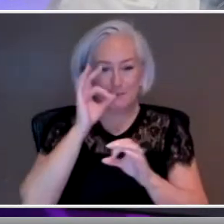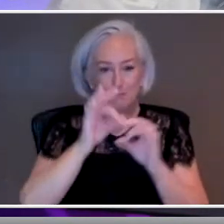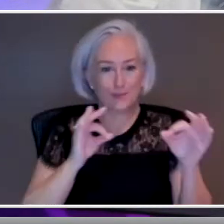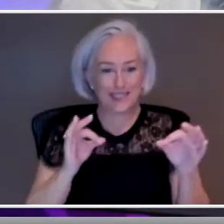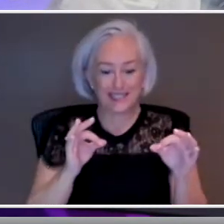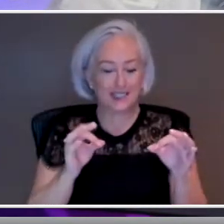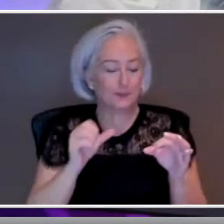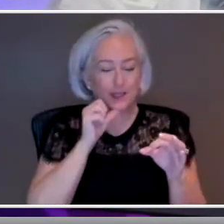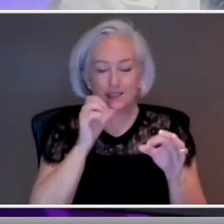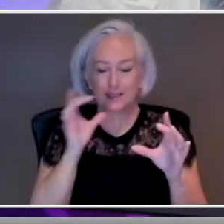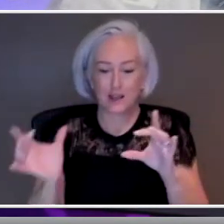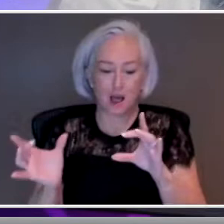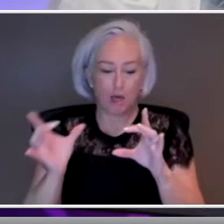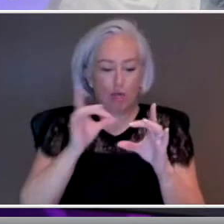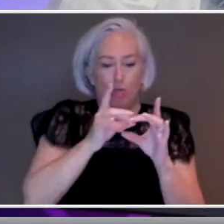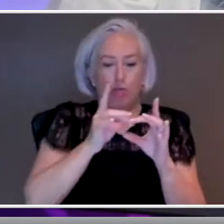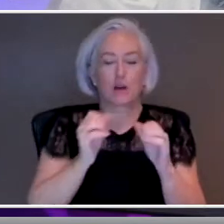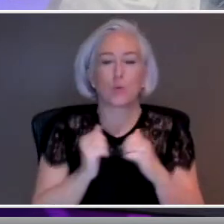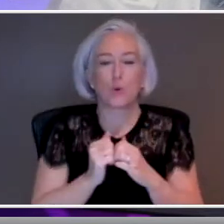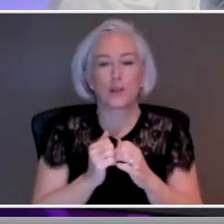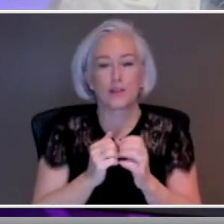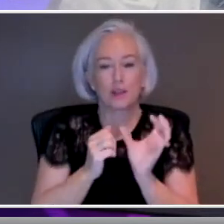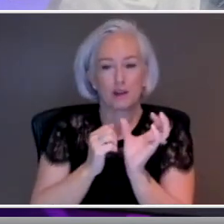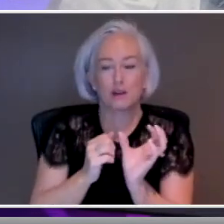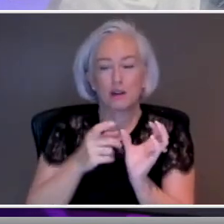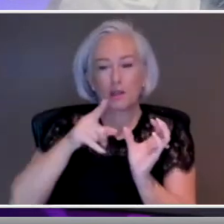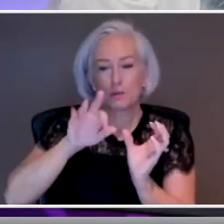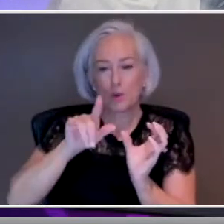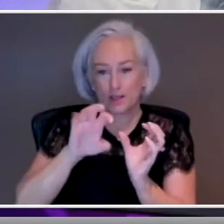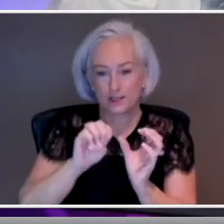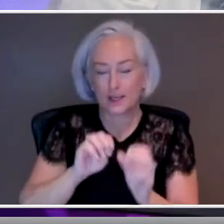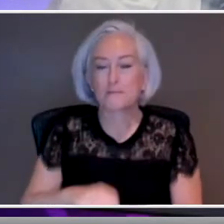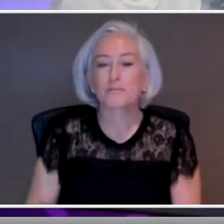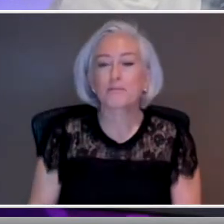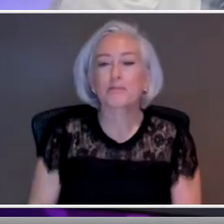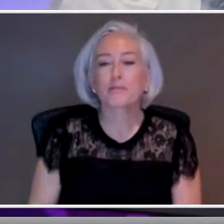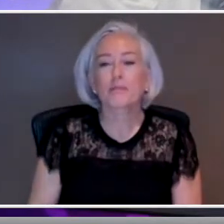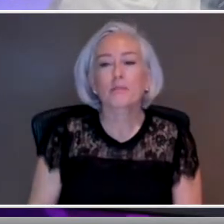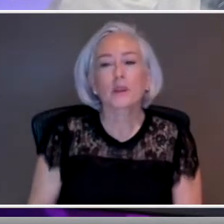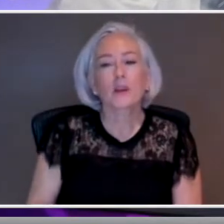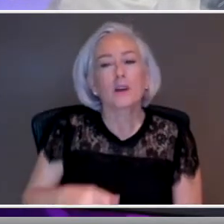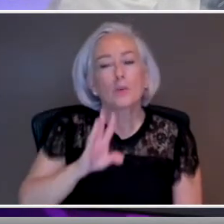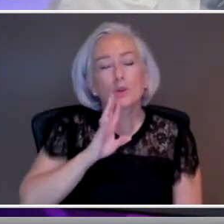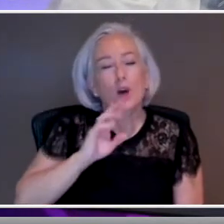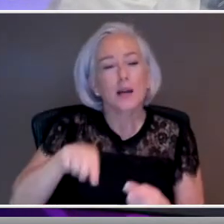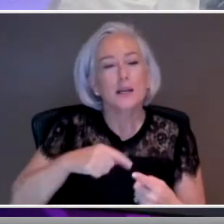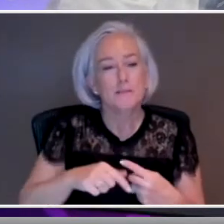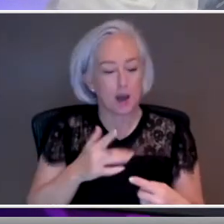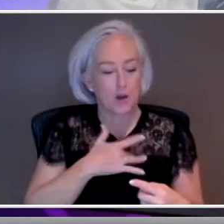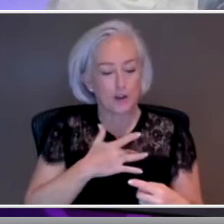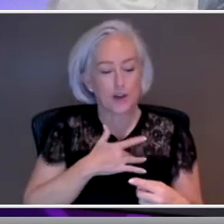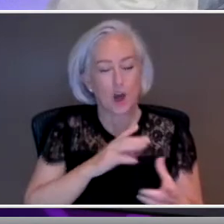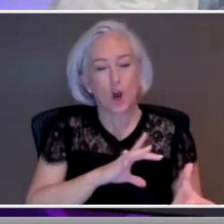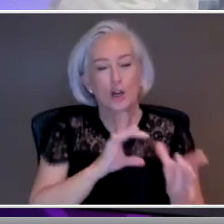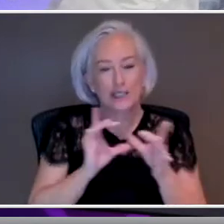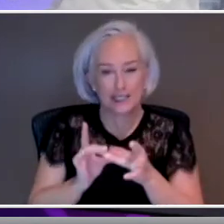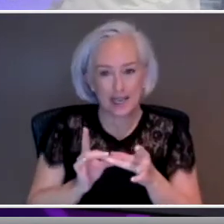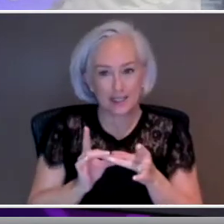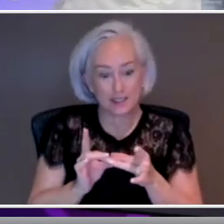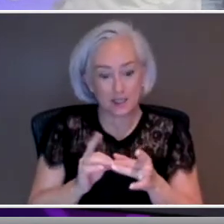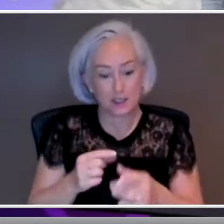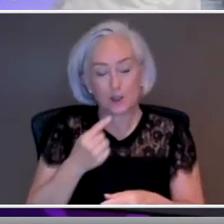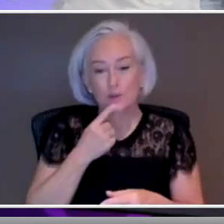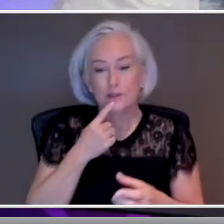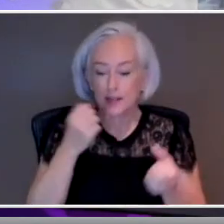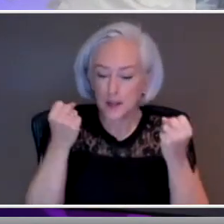more as we continue to look at these images about the heart connection, because you were saying that a good portion of men who have prostate problems